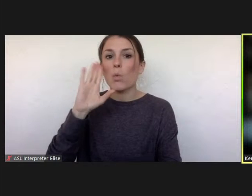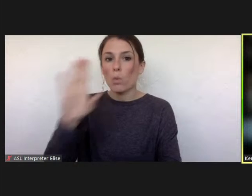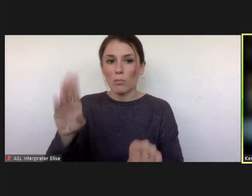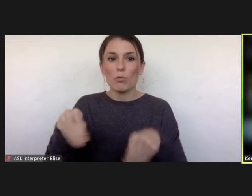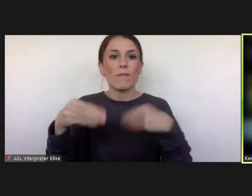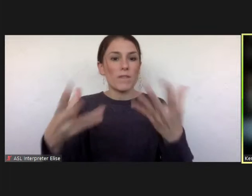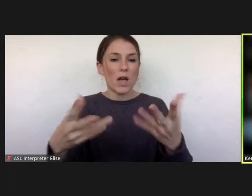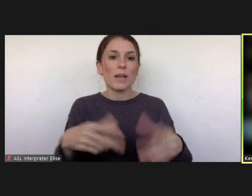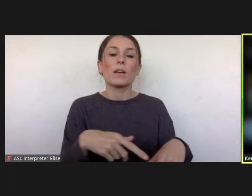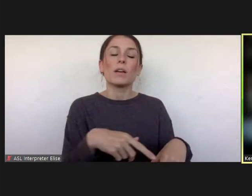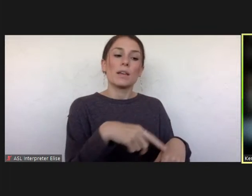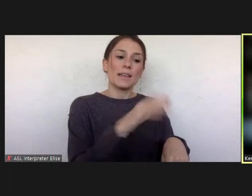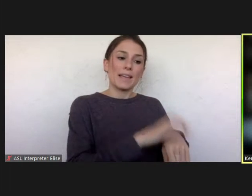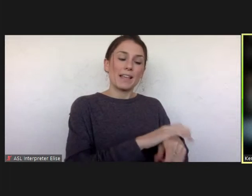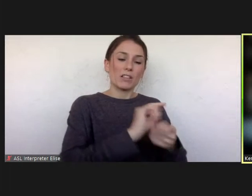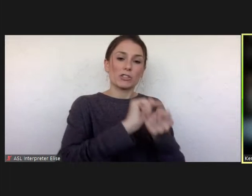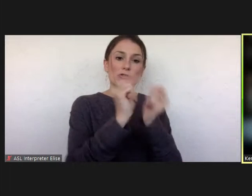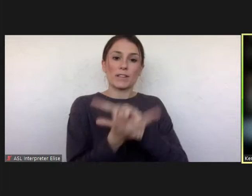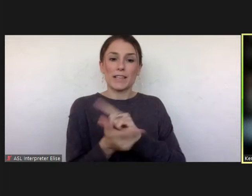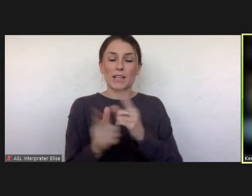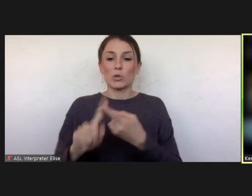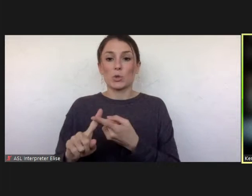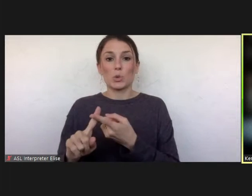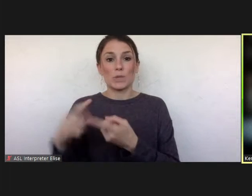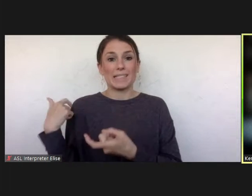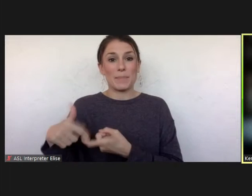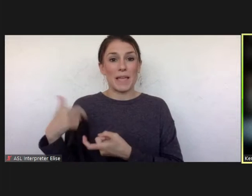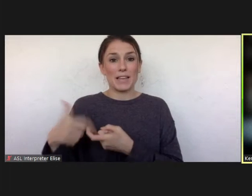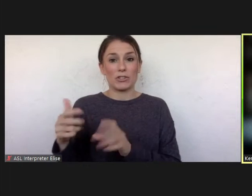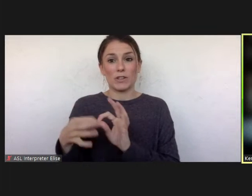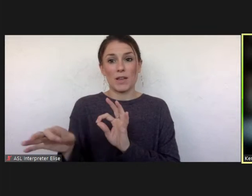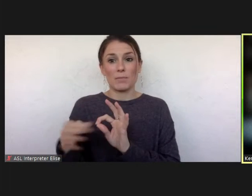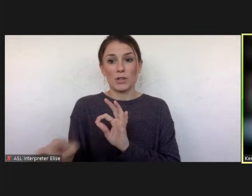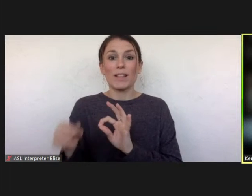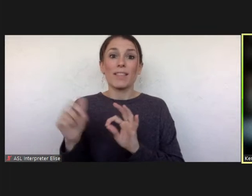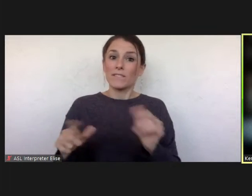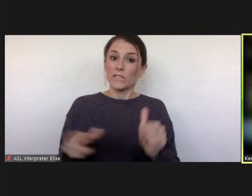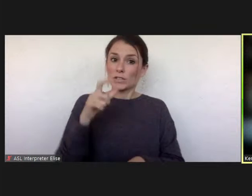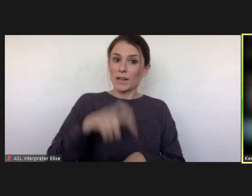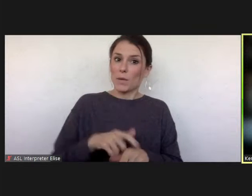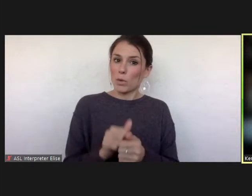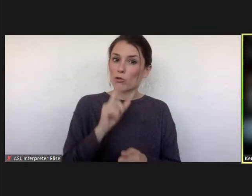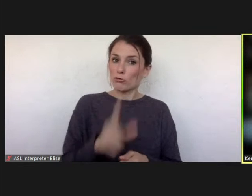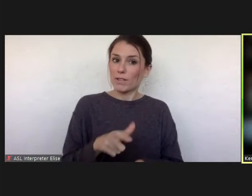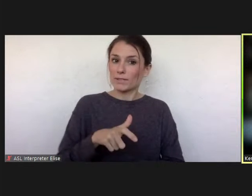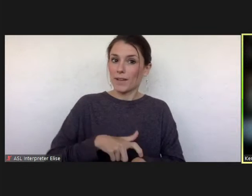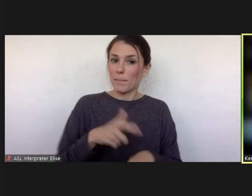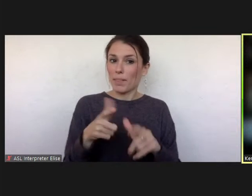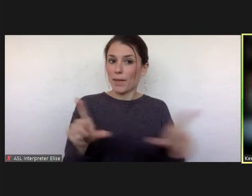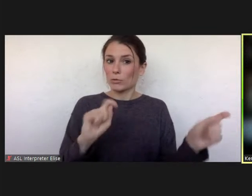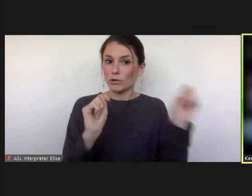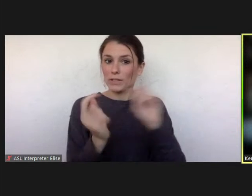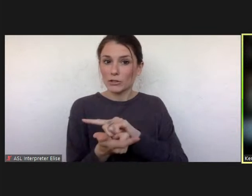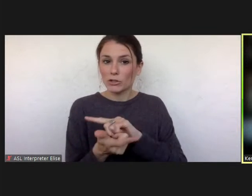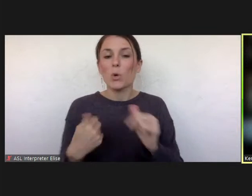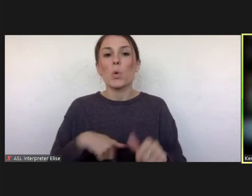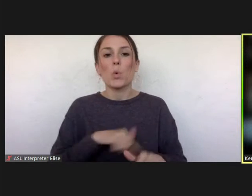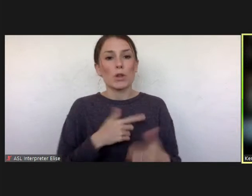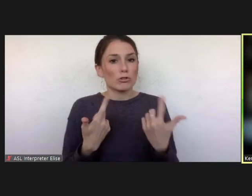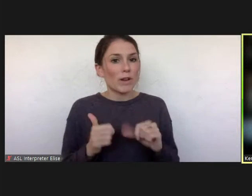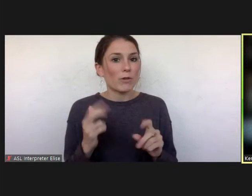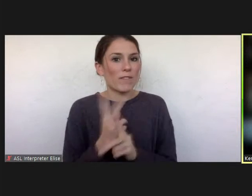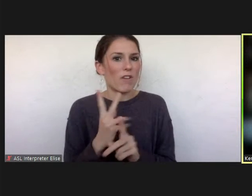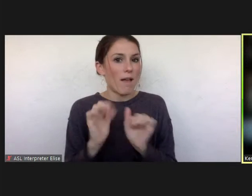conducting a multi-language public event with real-time language interpretation, we are still piloting new ways to engage in